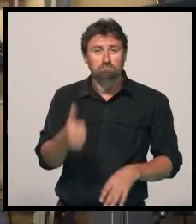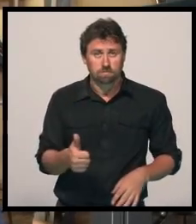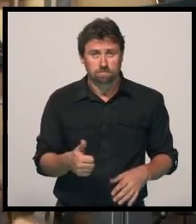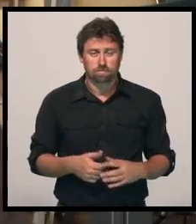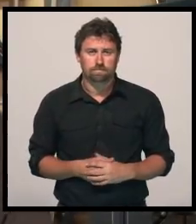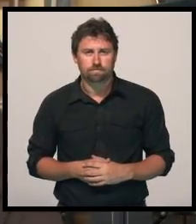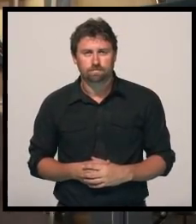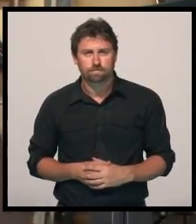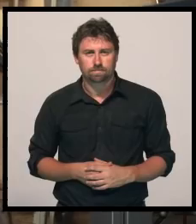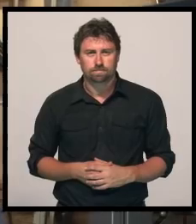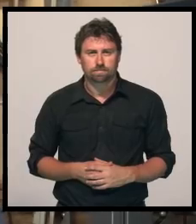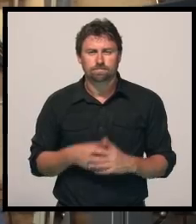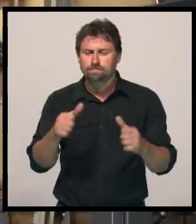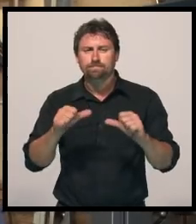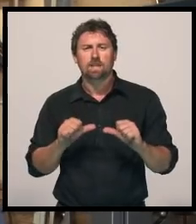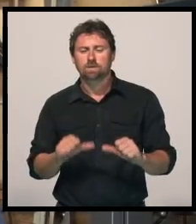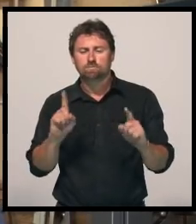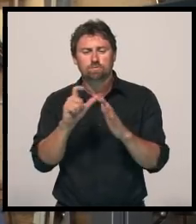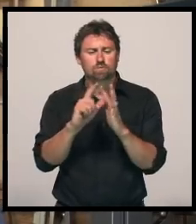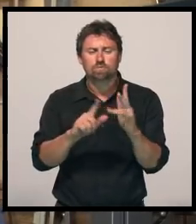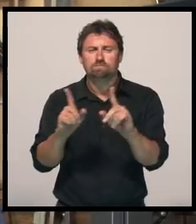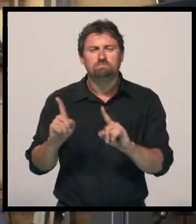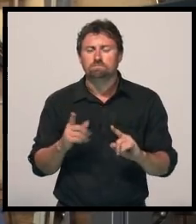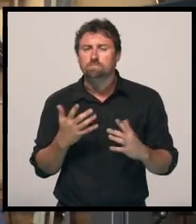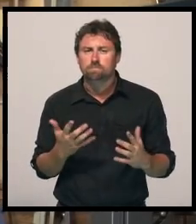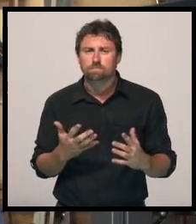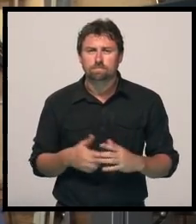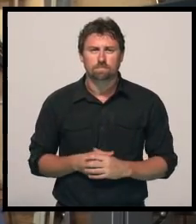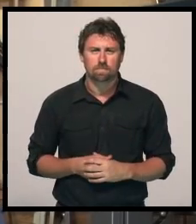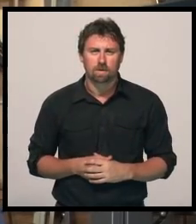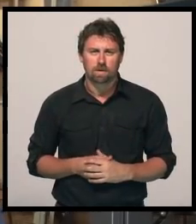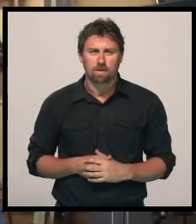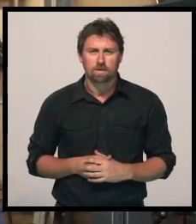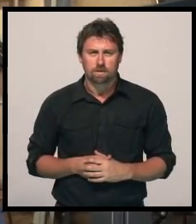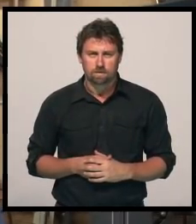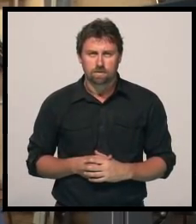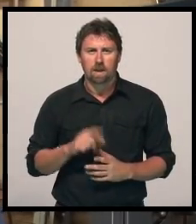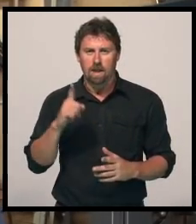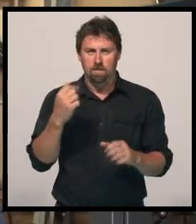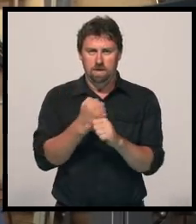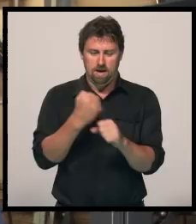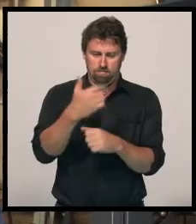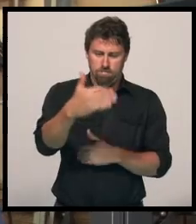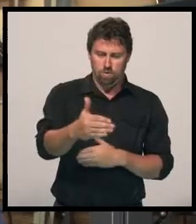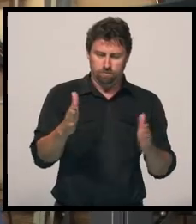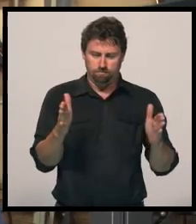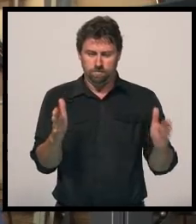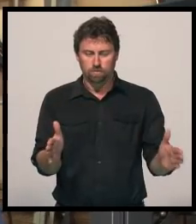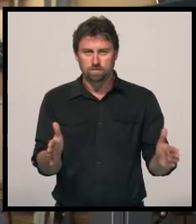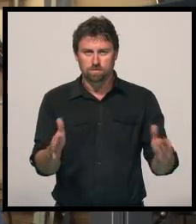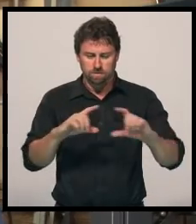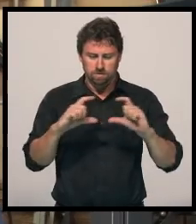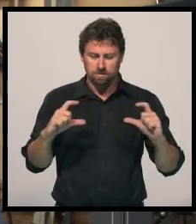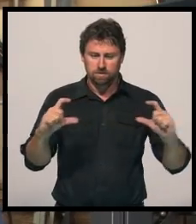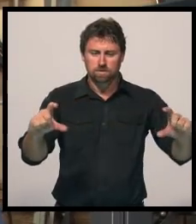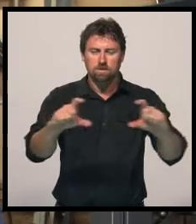that. Now what we've got to do is move on to the actual box itself.